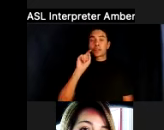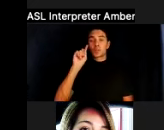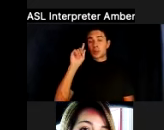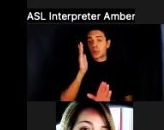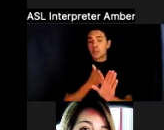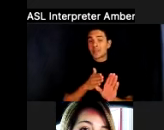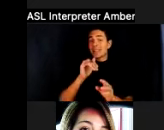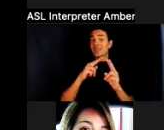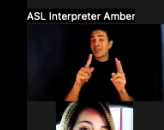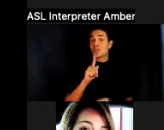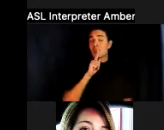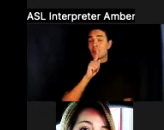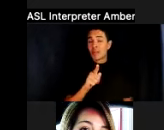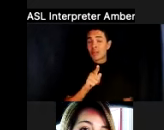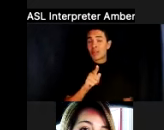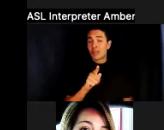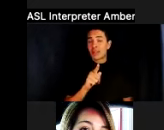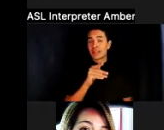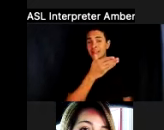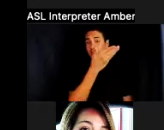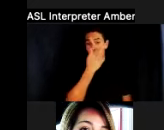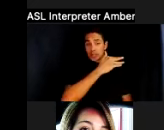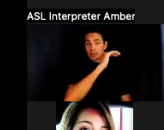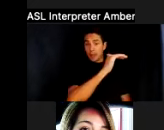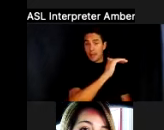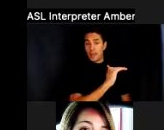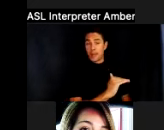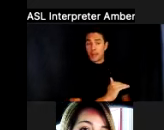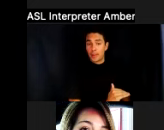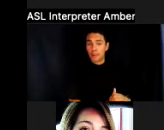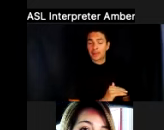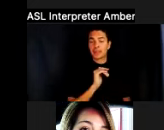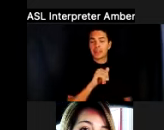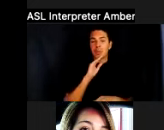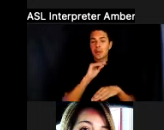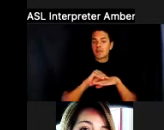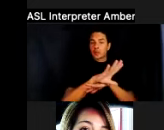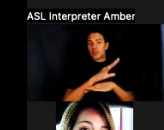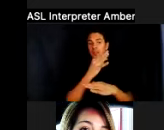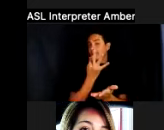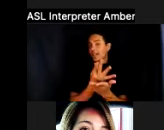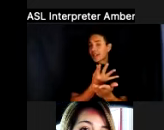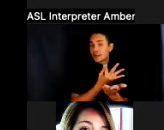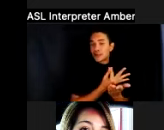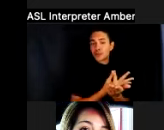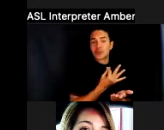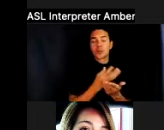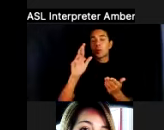for folks who are perhaps for whatever those reasons are that they need to be there for, financial or, like I said, other